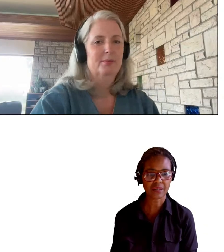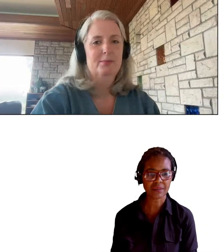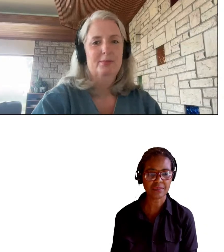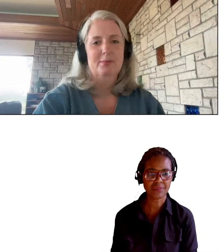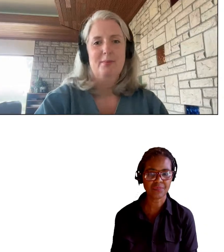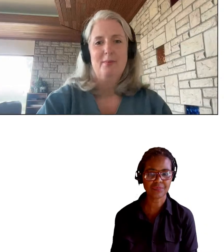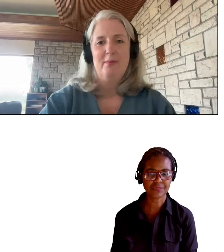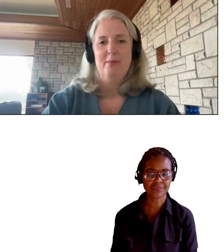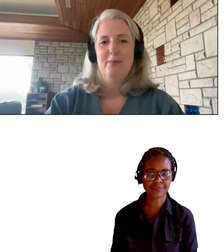Hello, people I've never met before.